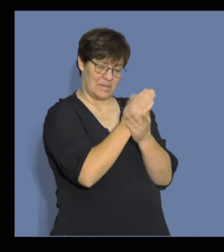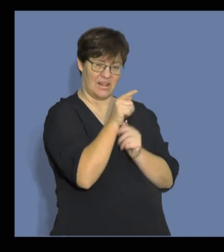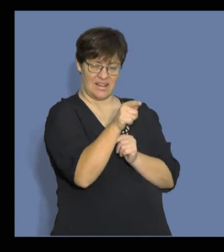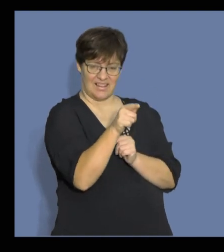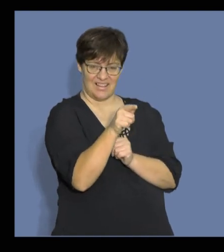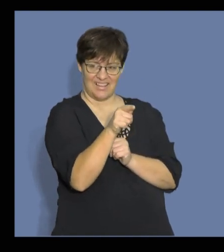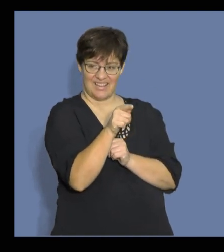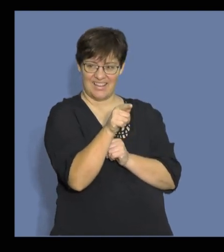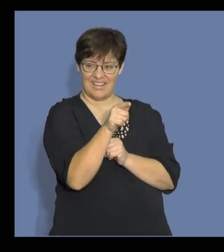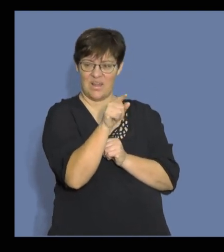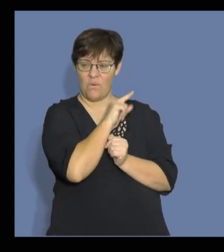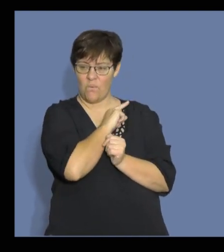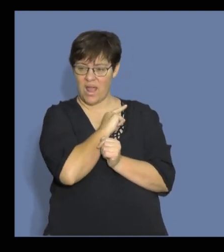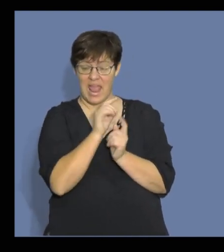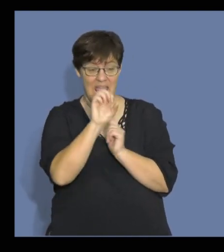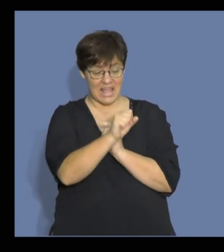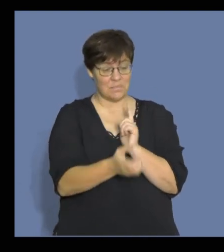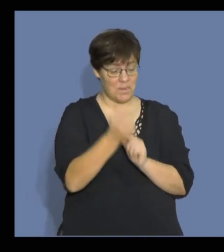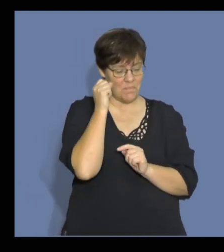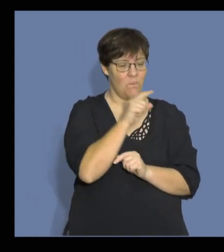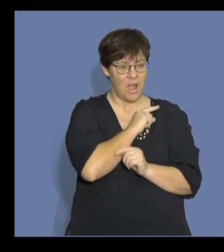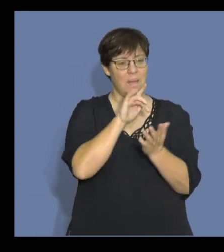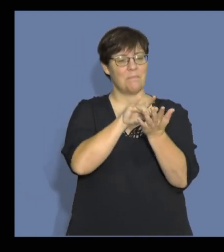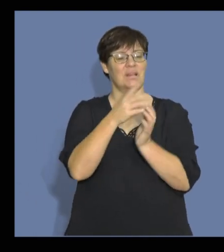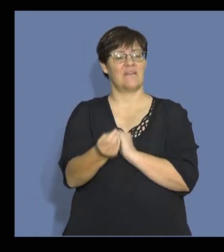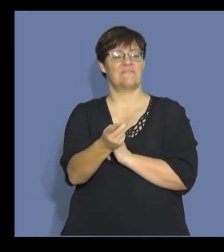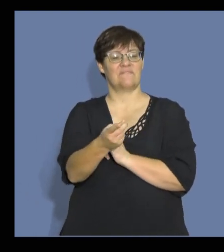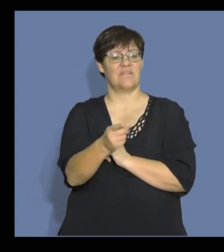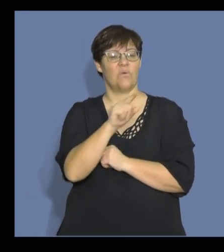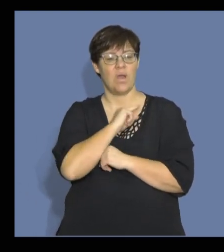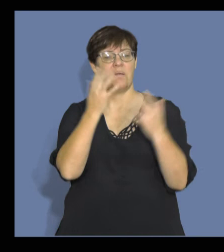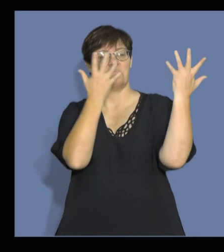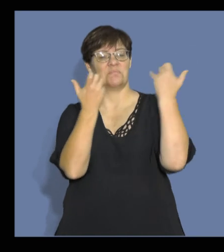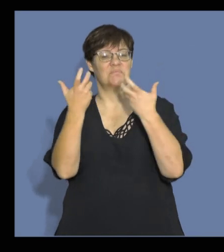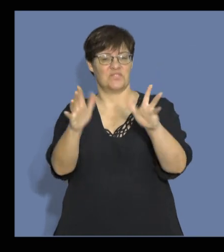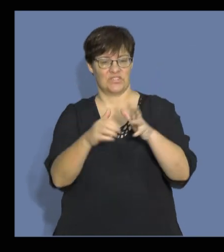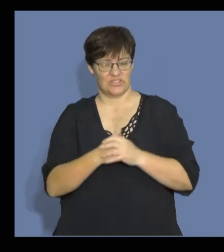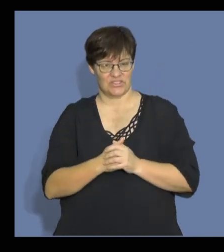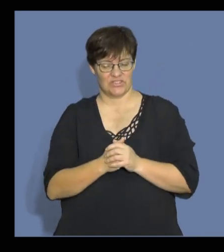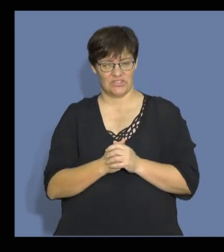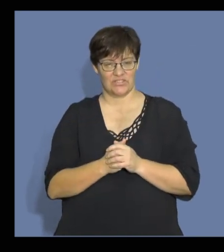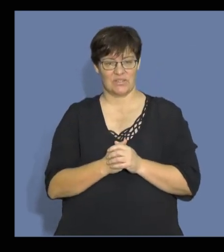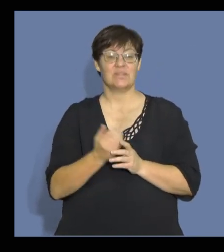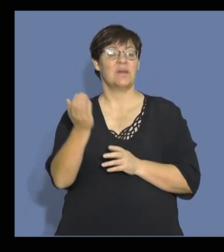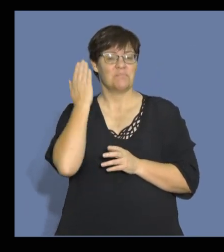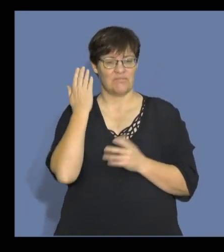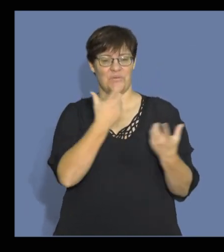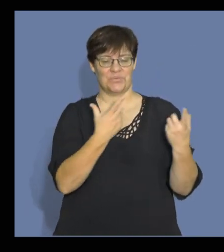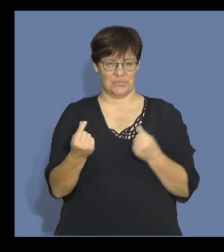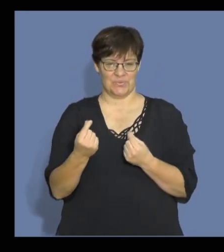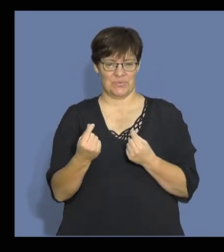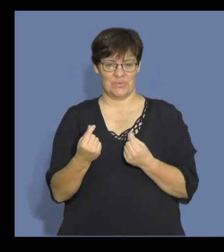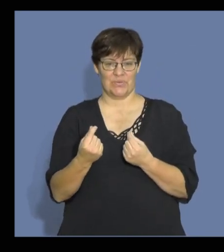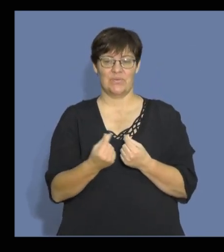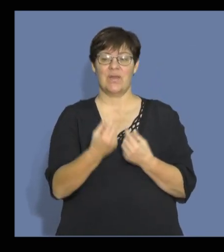what S is because I know what this midpoint is there, M, because I've already calculated it. And this is what we did previously